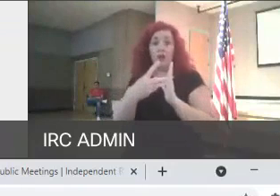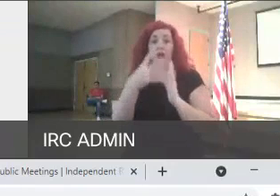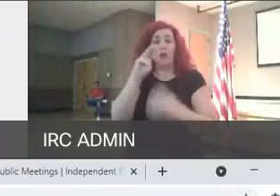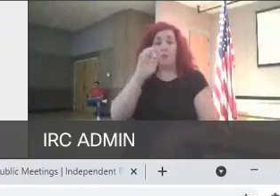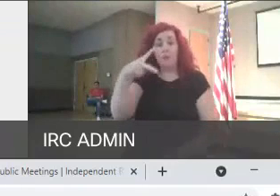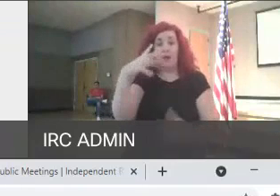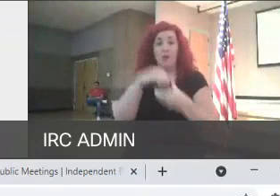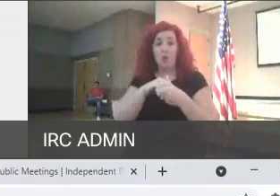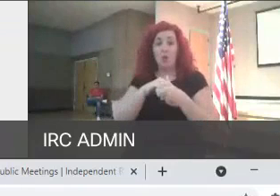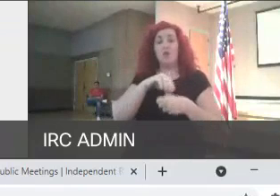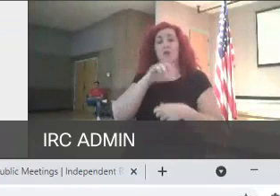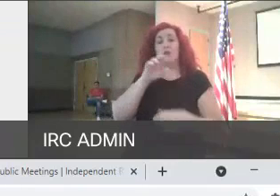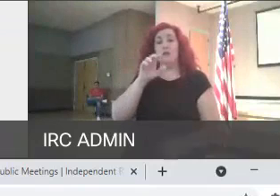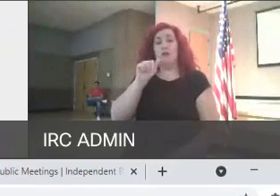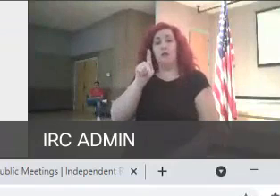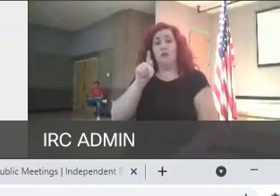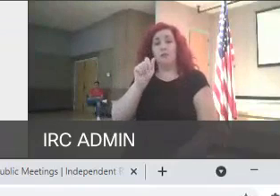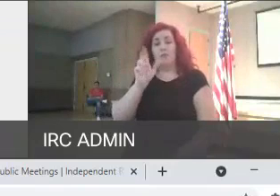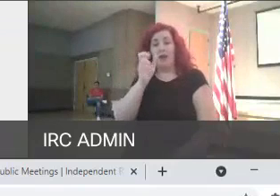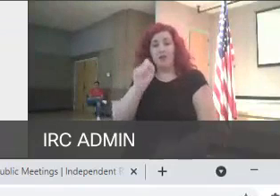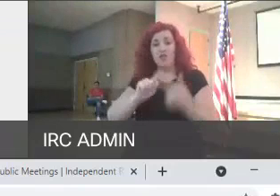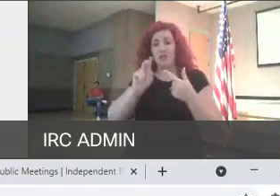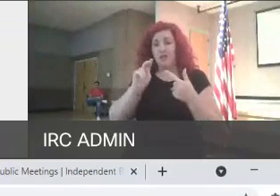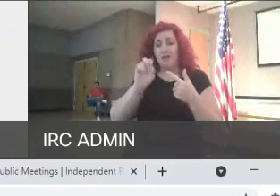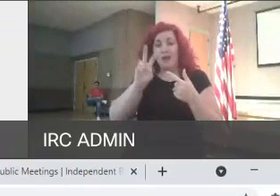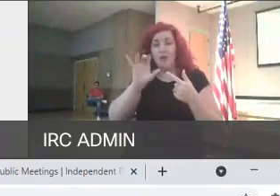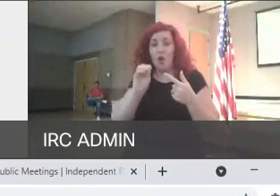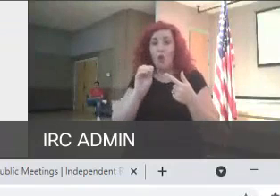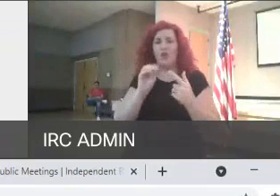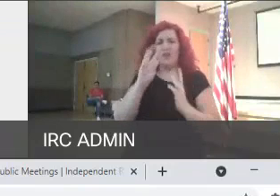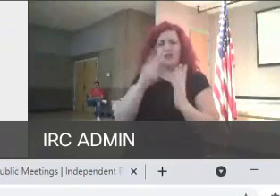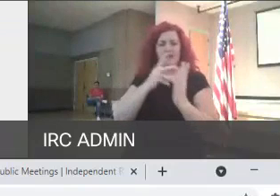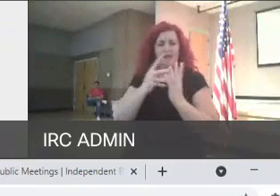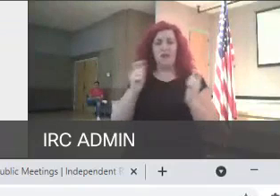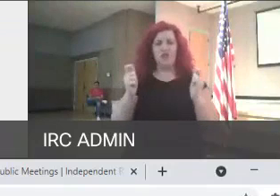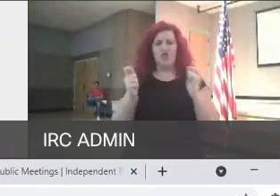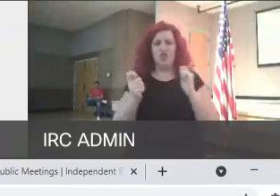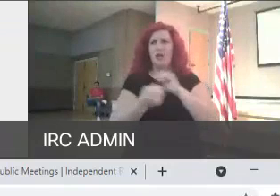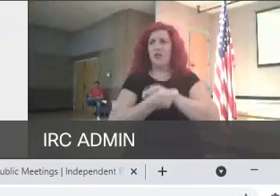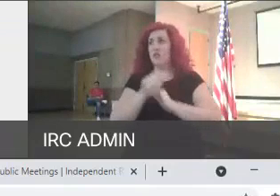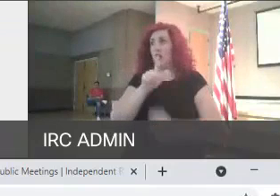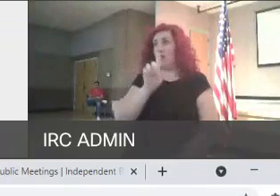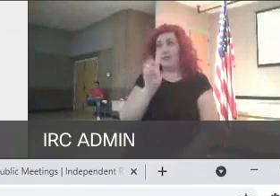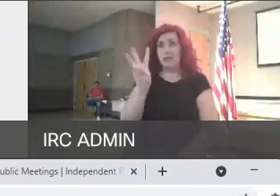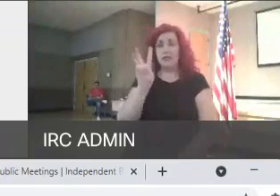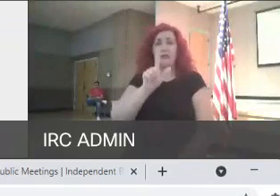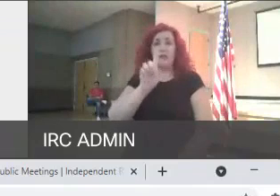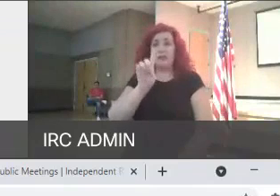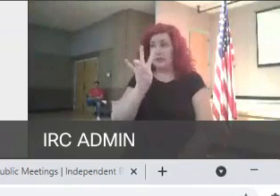new CD2. The base legislative grid map makes changes in LD6 and